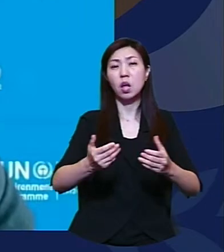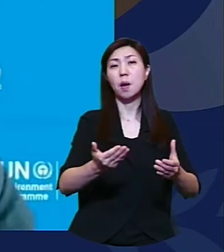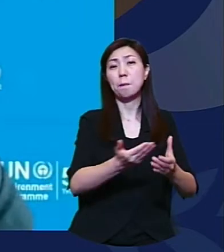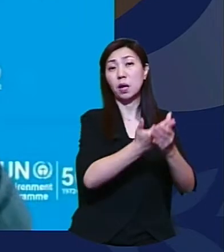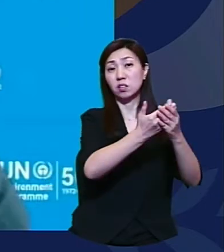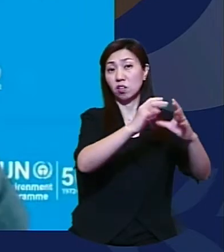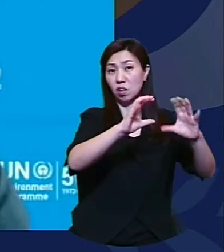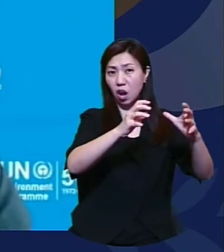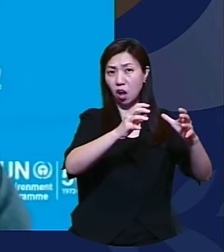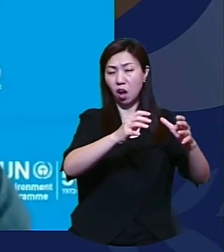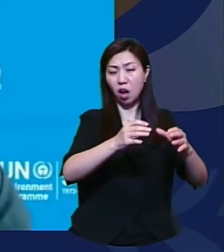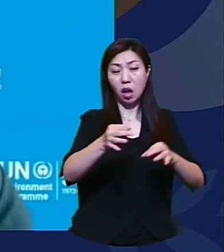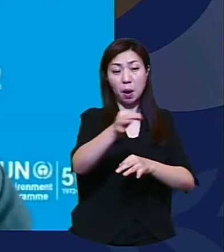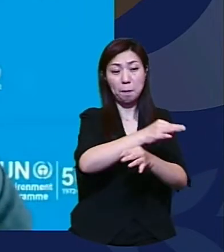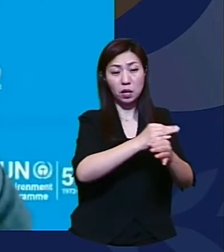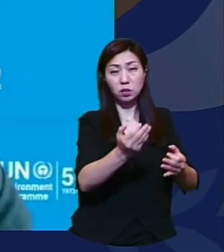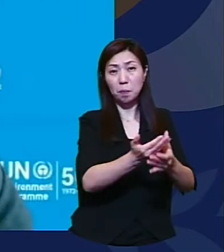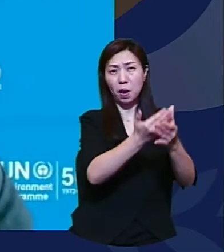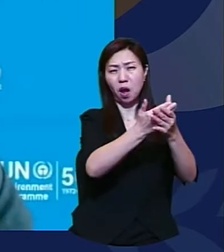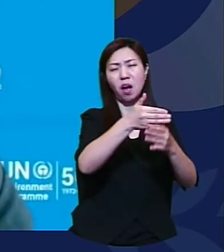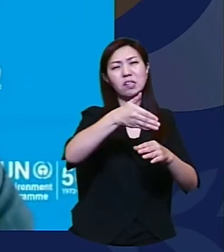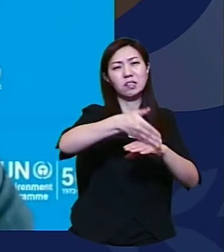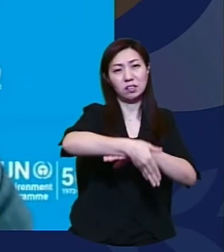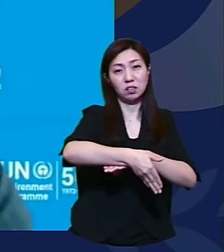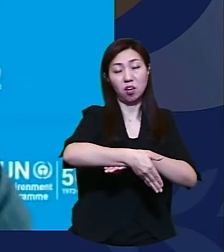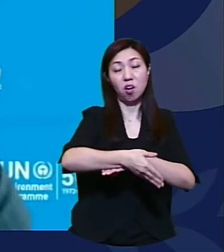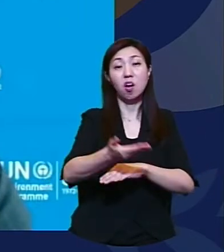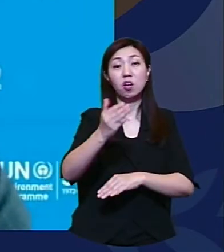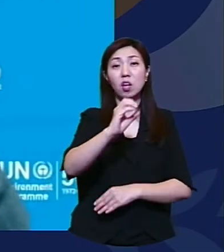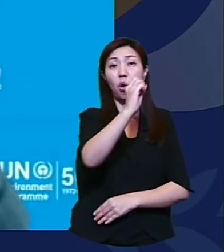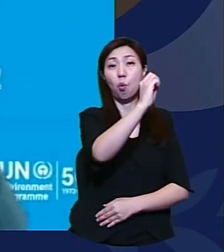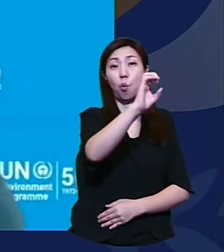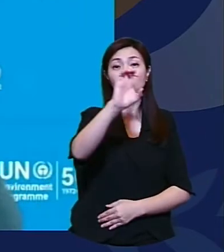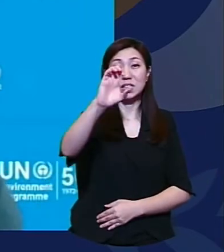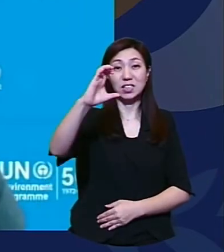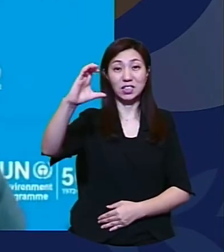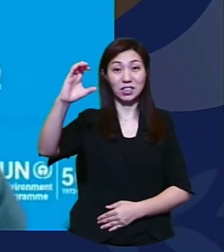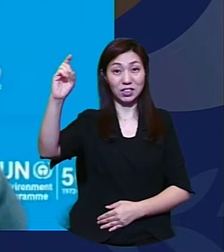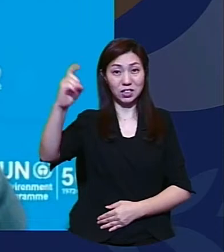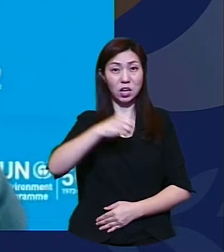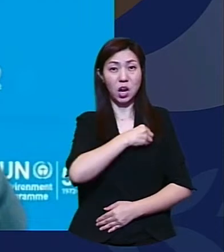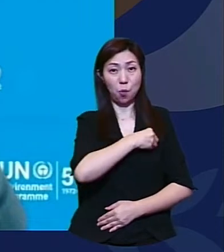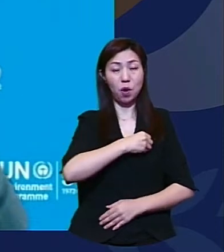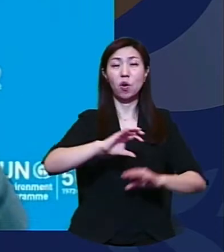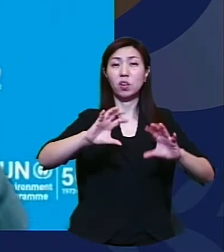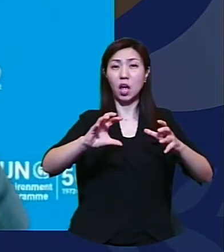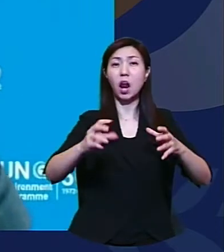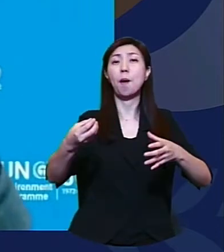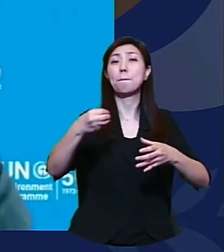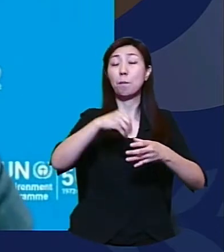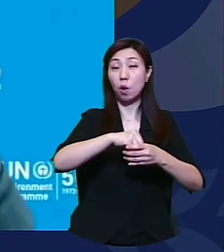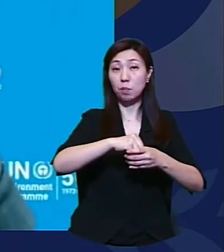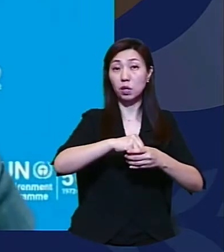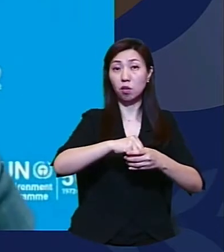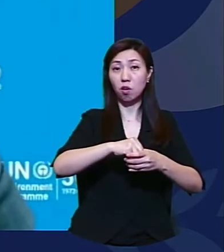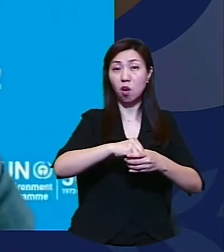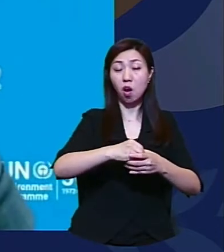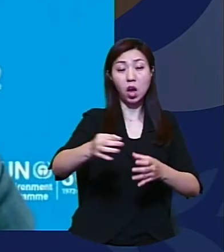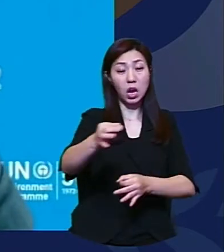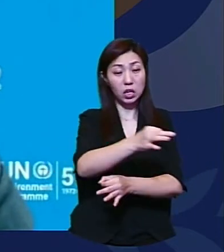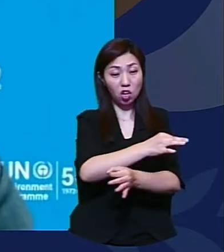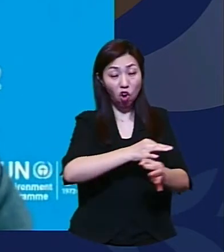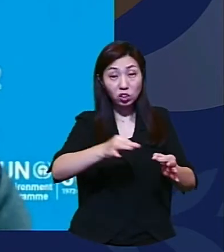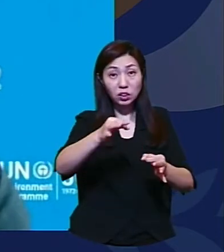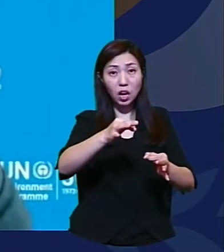developed countries, including OECD countries, a bit of contraction economically. So the